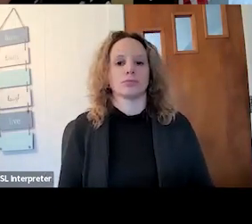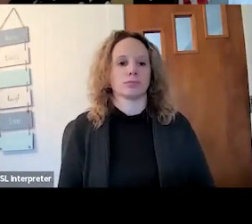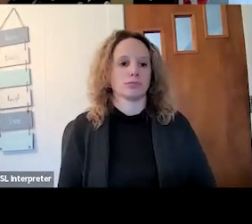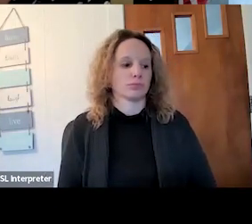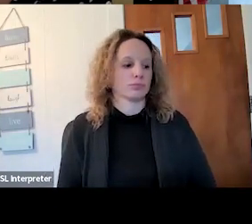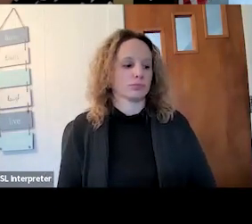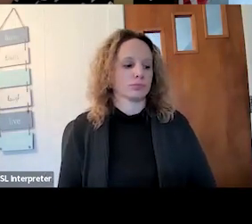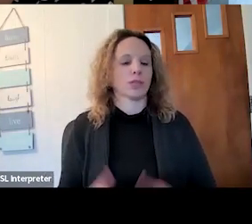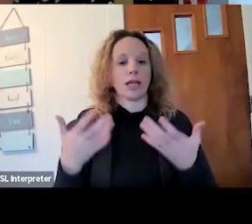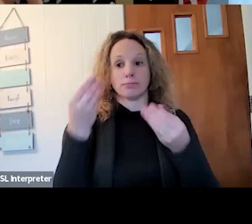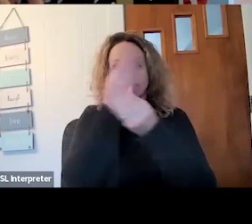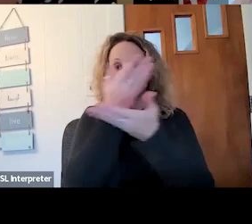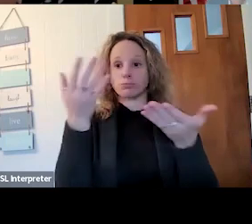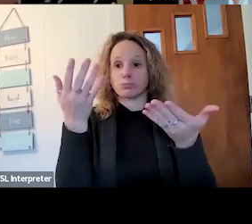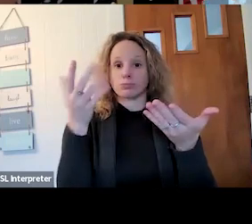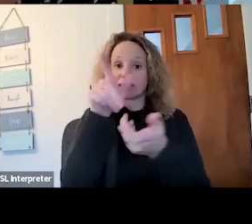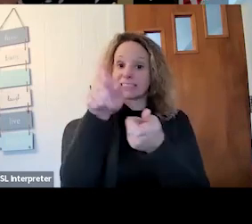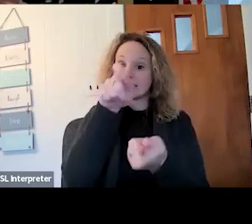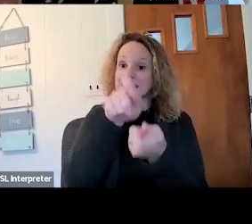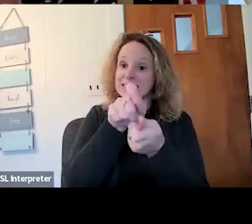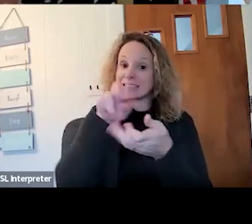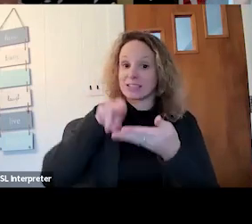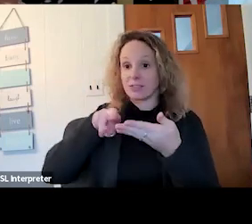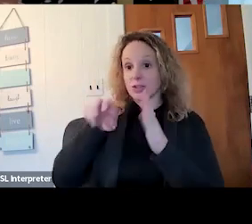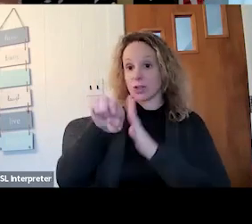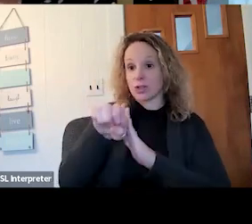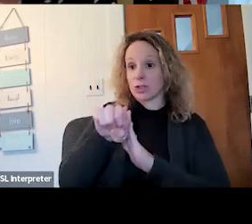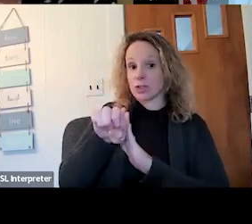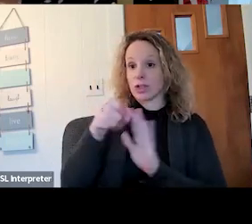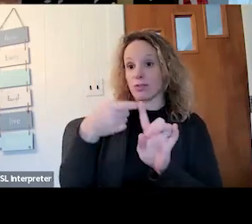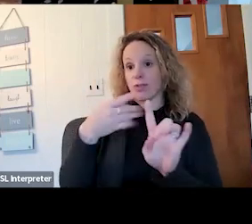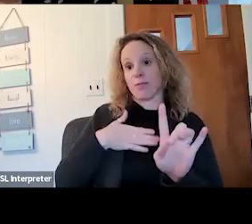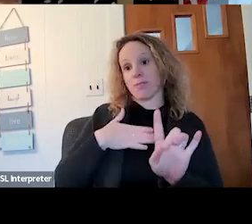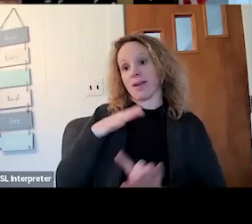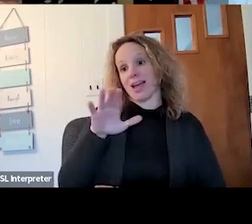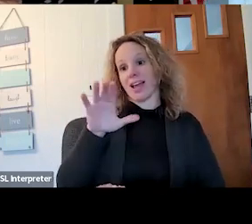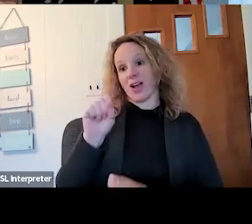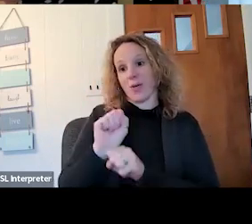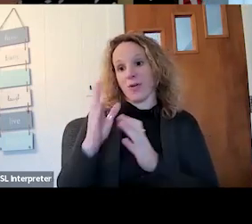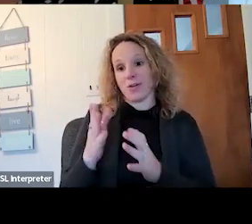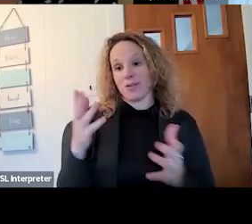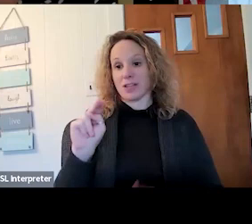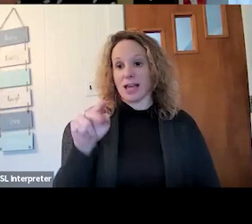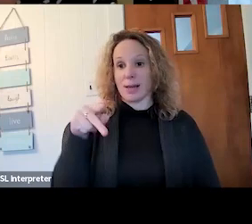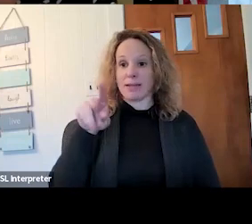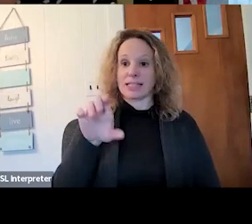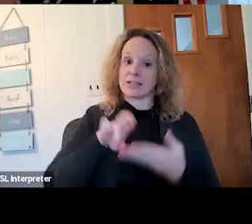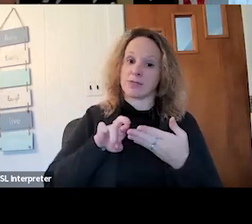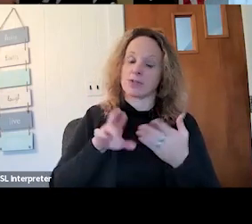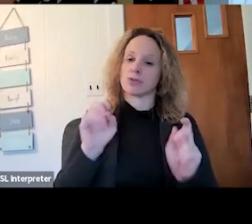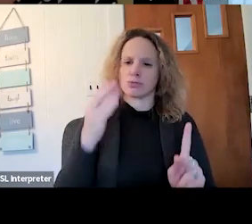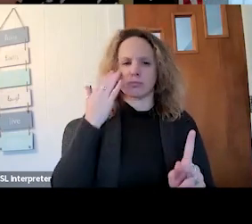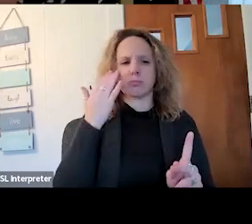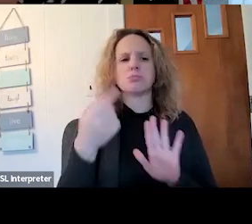And I did want to share a very specific research example done by a few of my wonderful colleagues at NPC Research. And that